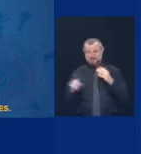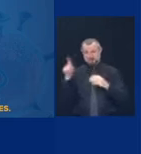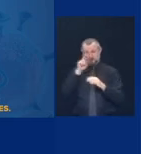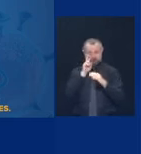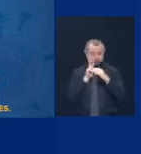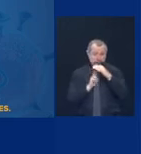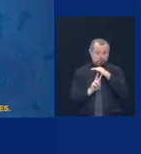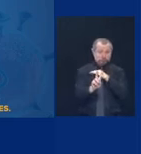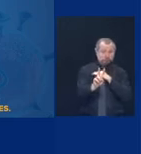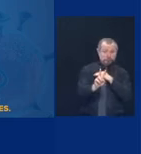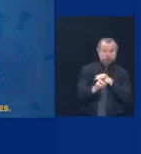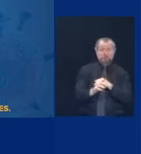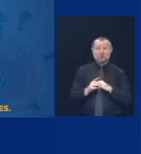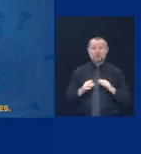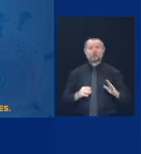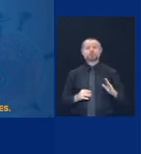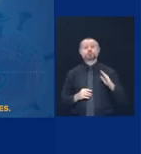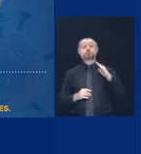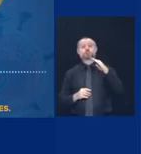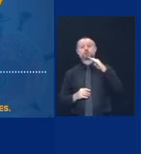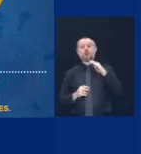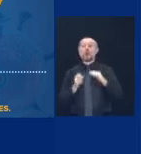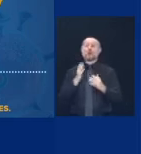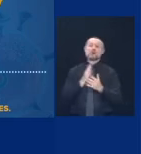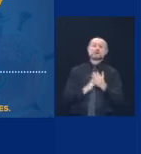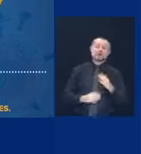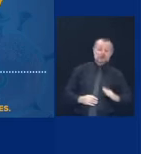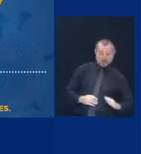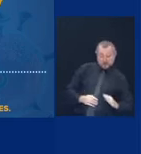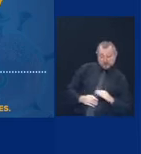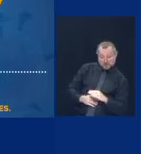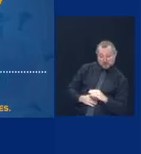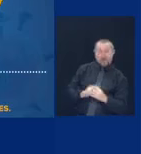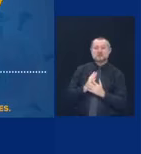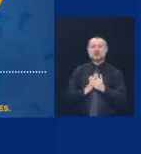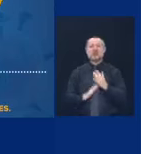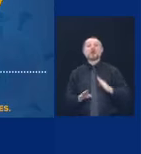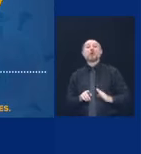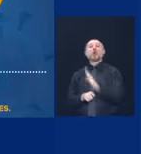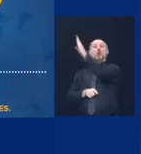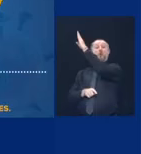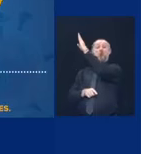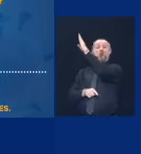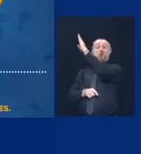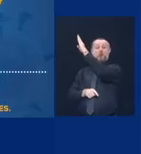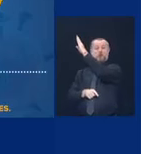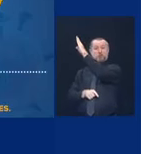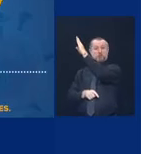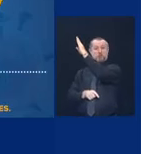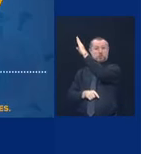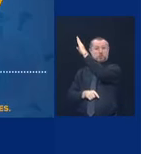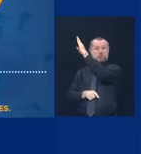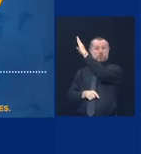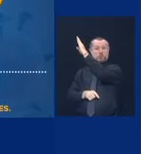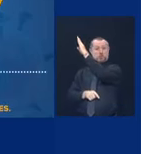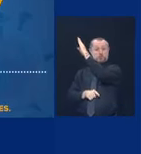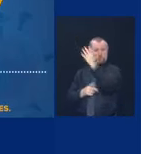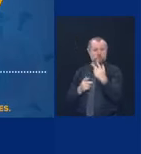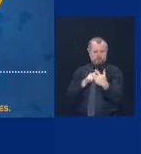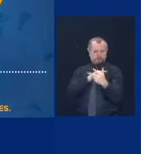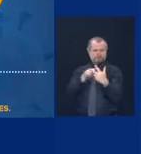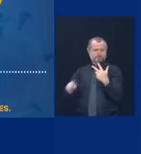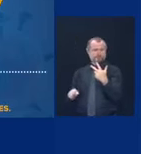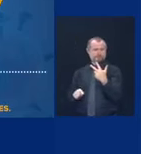low trajectory that goes up, or you have a terrible spike. Nobody can